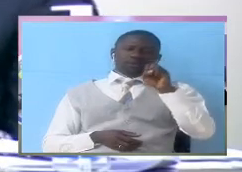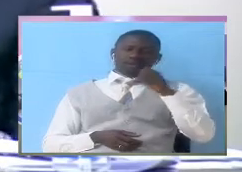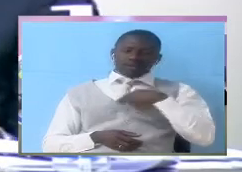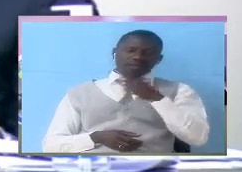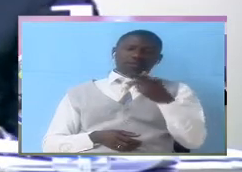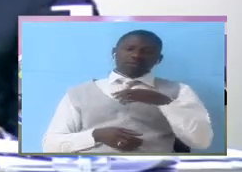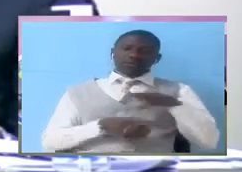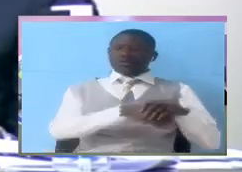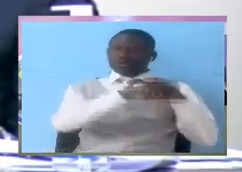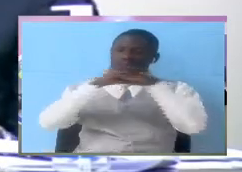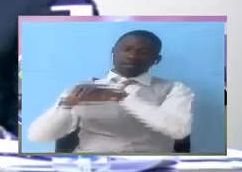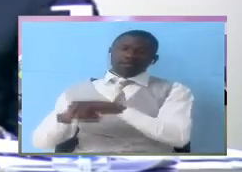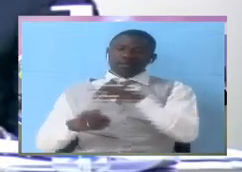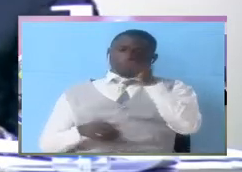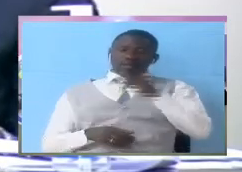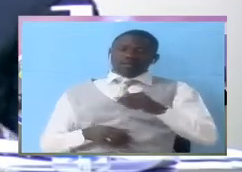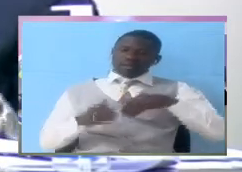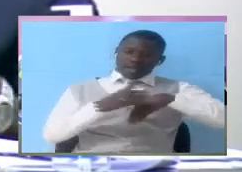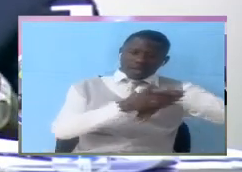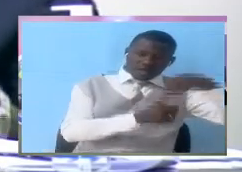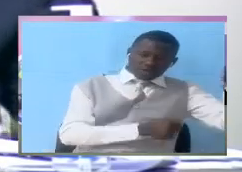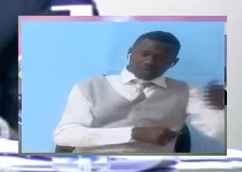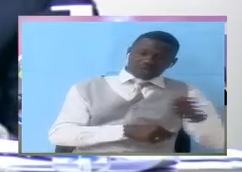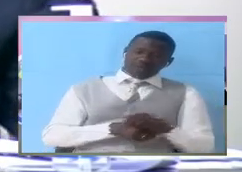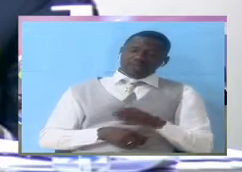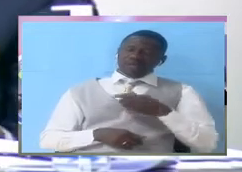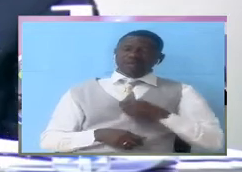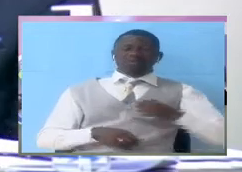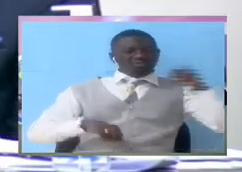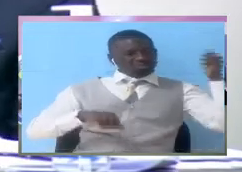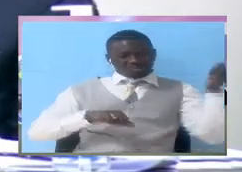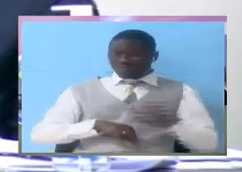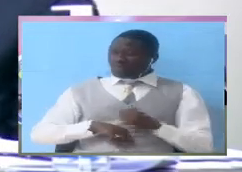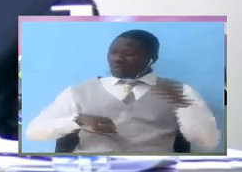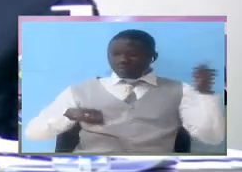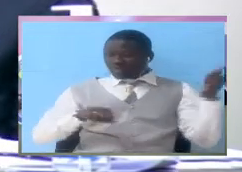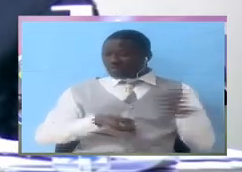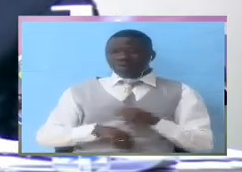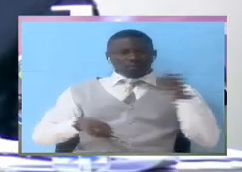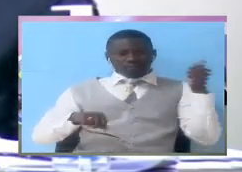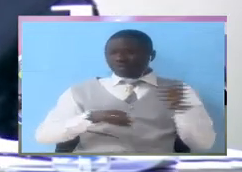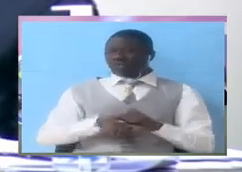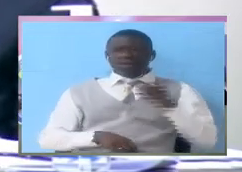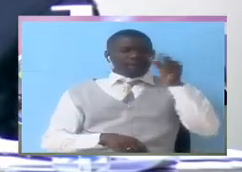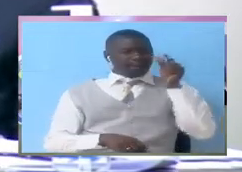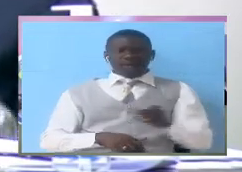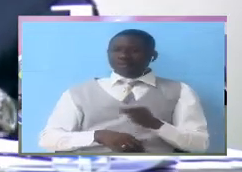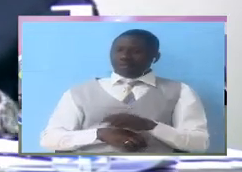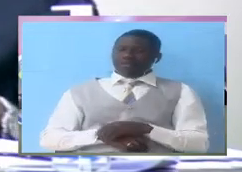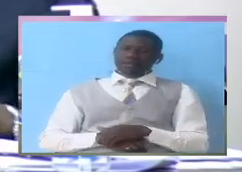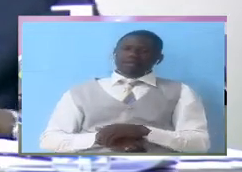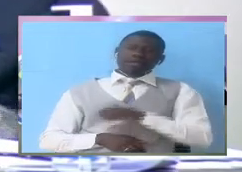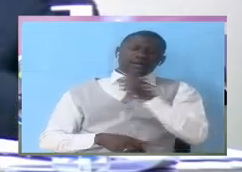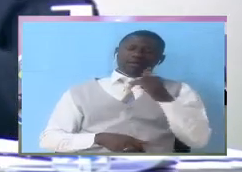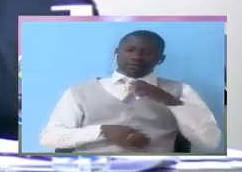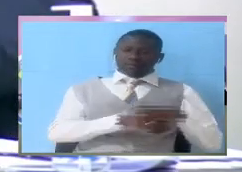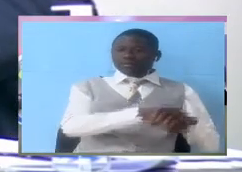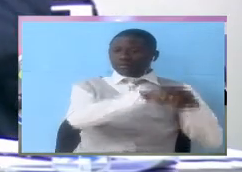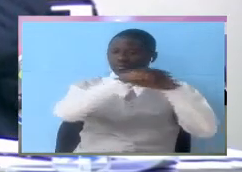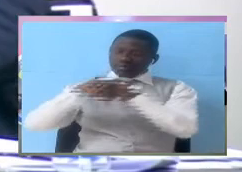outside. Jonglers bu ñëwé dal di jël borom yobbu ko ci biti. They will brutalize the person. Dinañ ko dal di fa mugal toroxal ko. And would bring